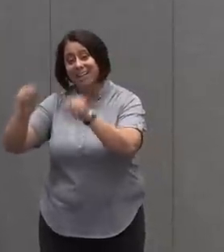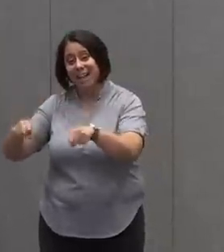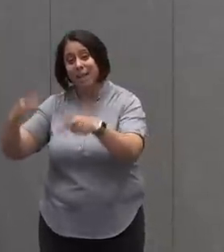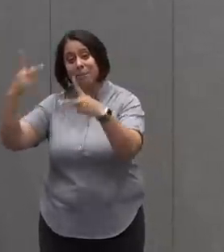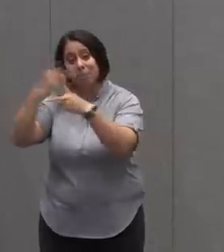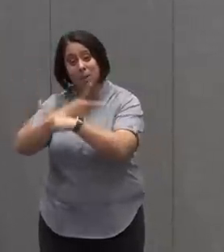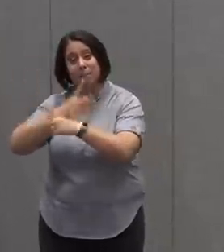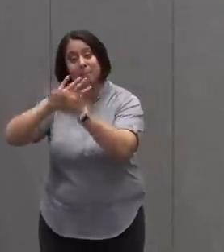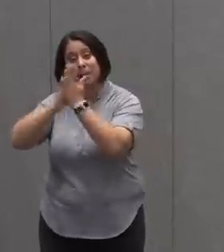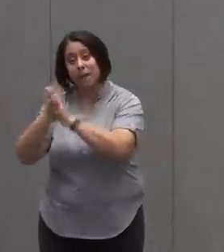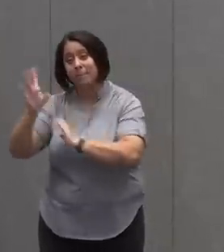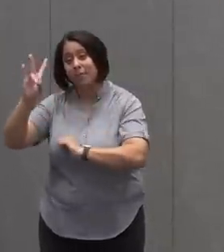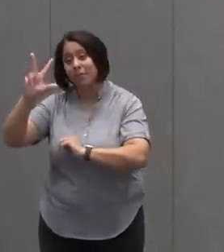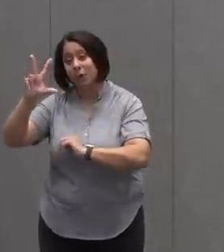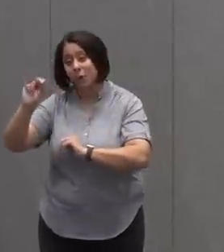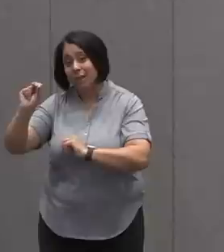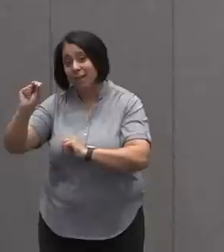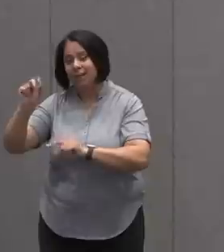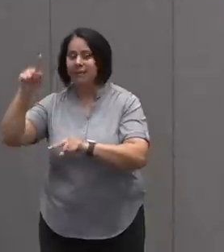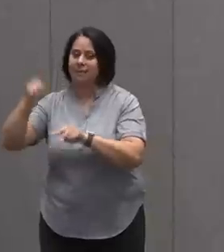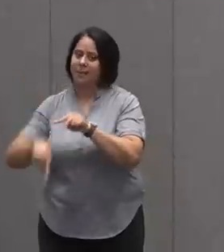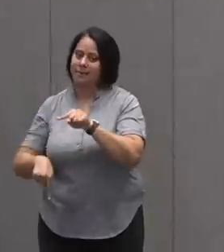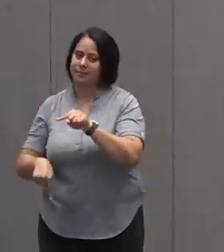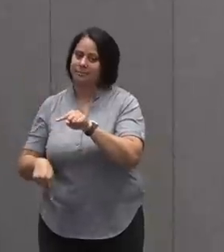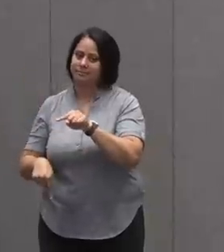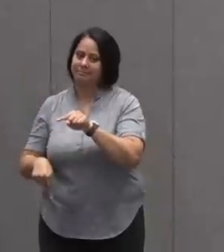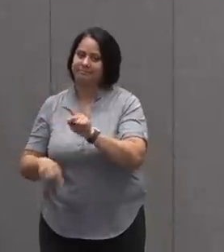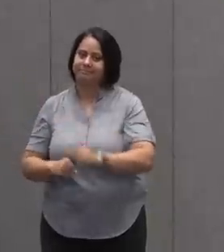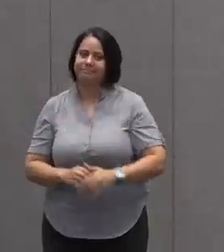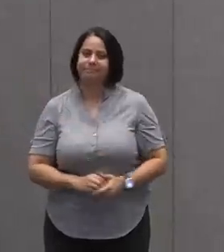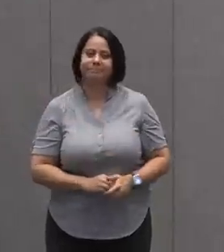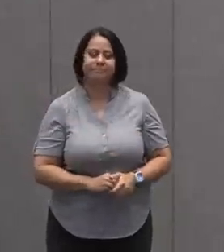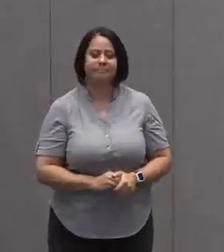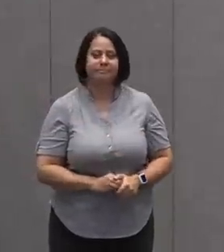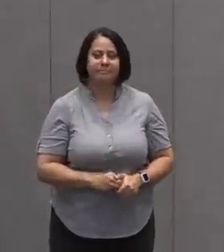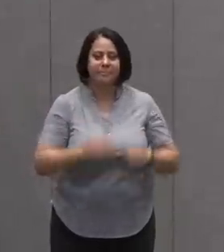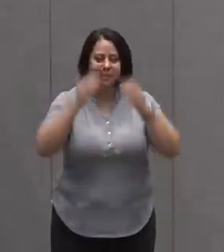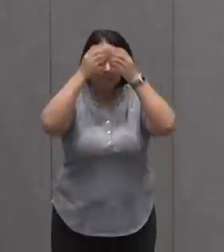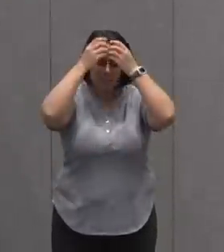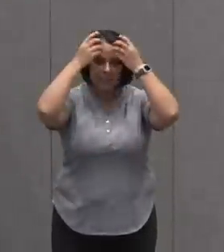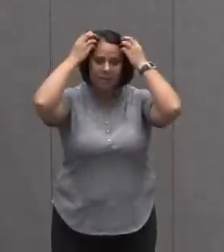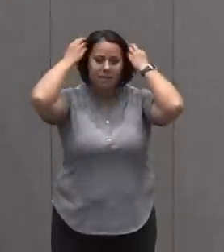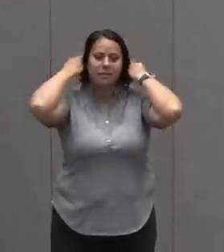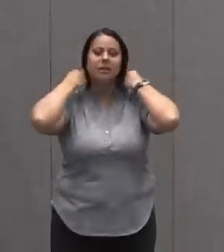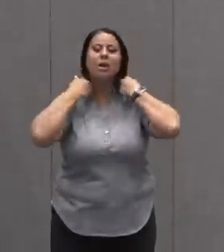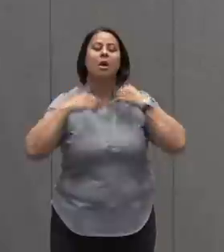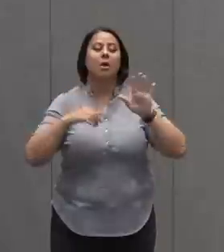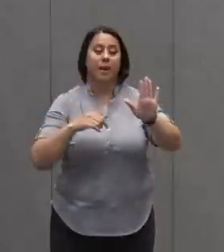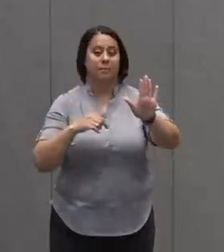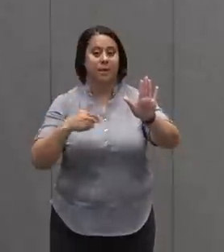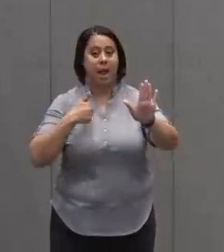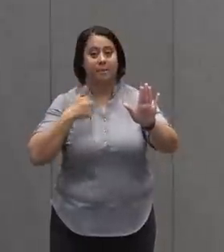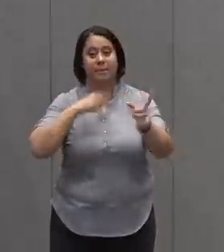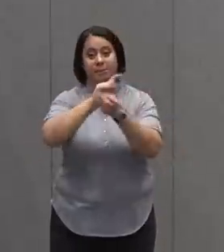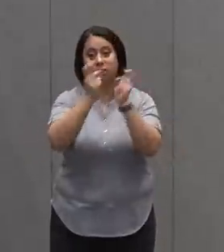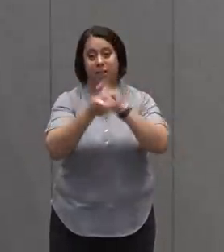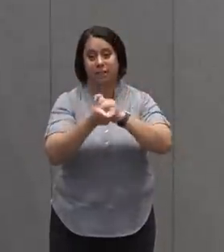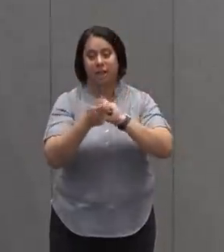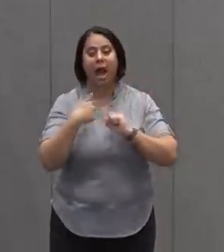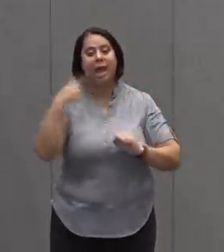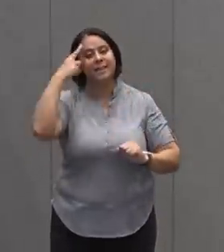all belong, and I'm going to base it off of yours. Okay. All right. So you told me. Let me get out of the way here.